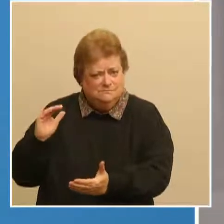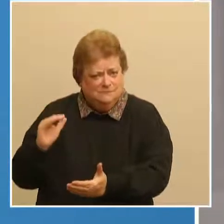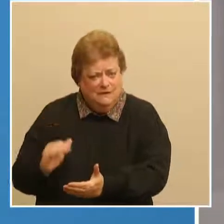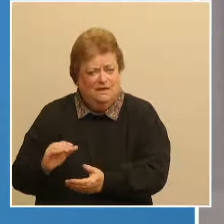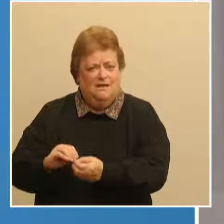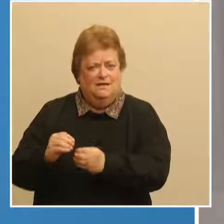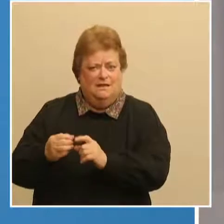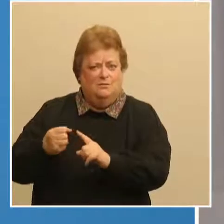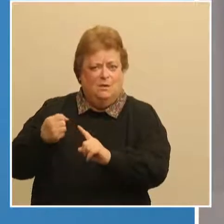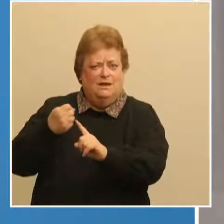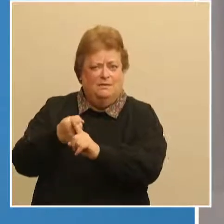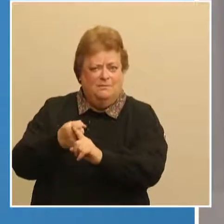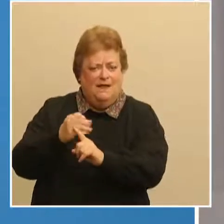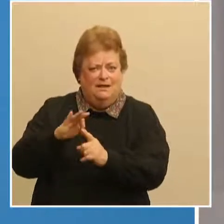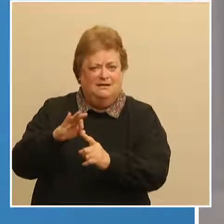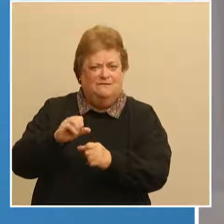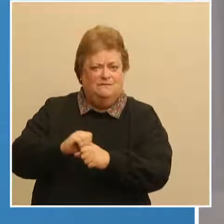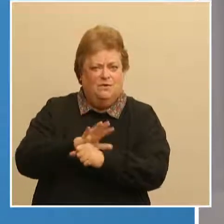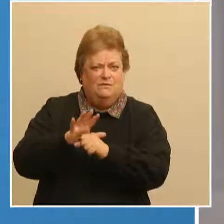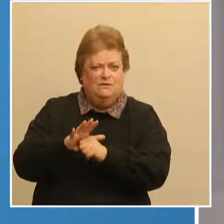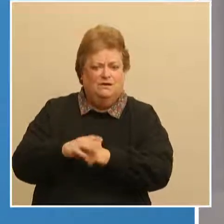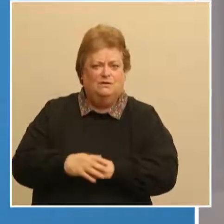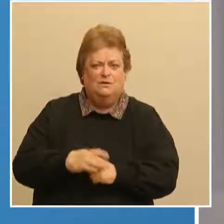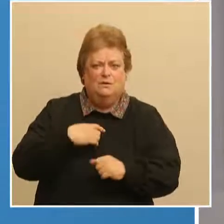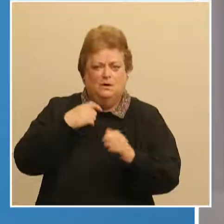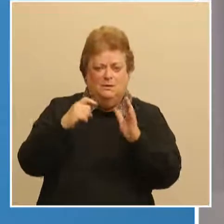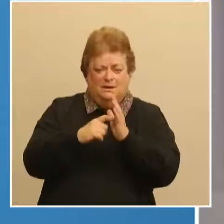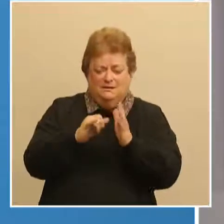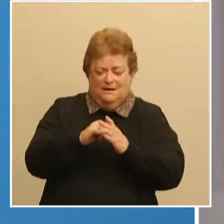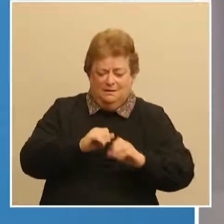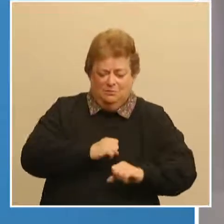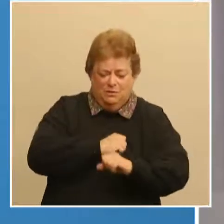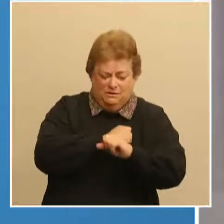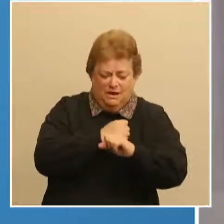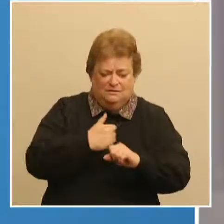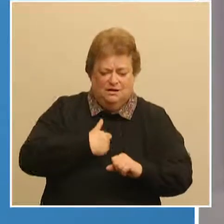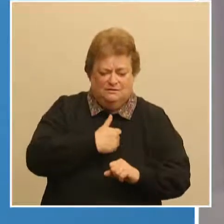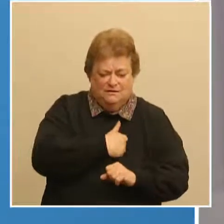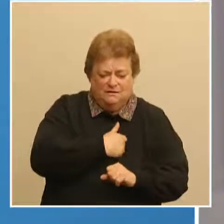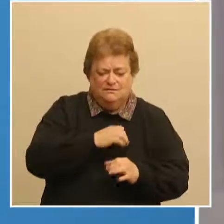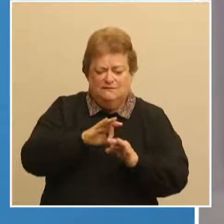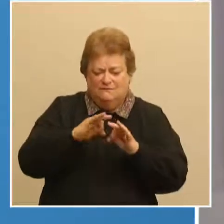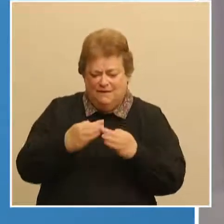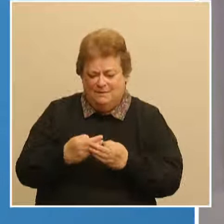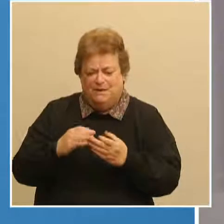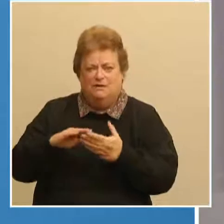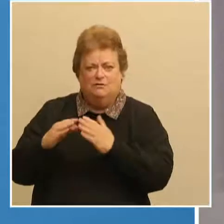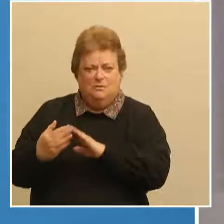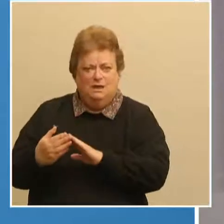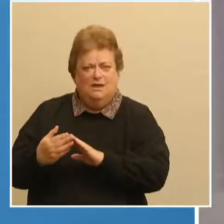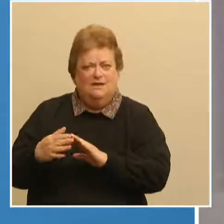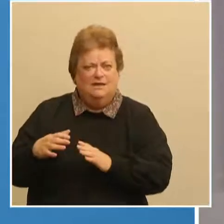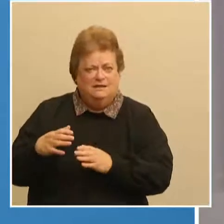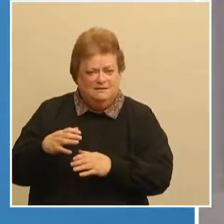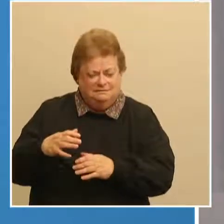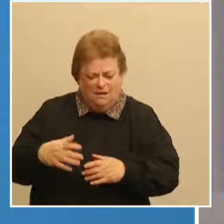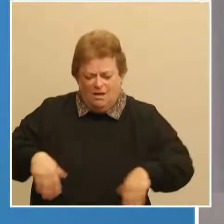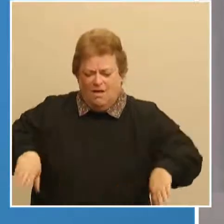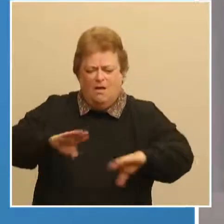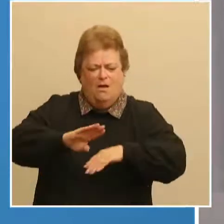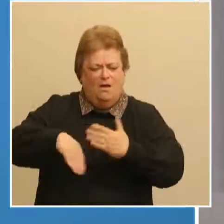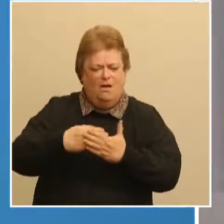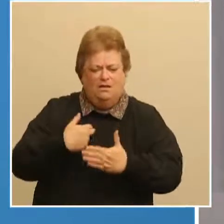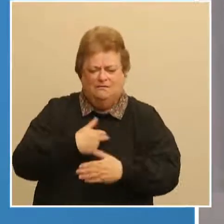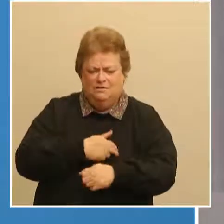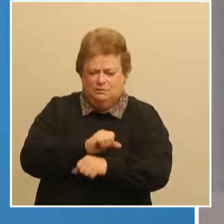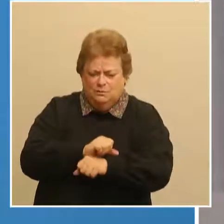locally. We recognize that protecting ourselves, our families, and our community takes a tremendous collective effort. We